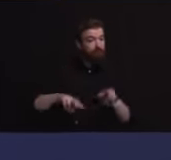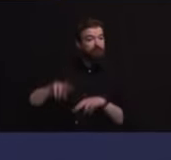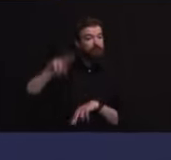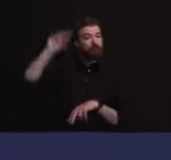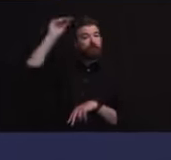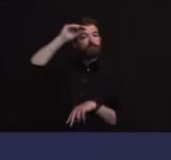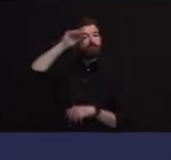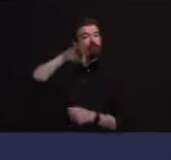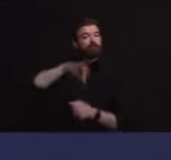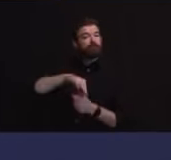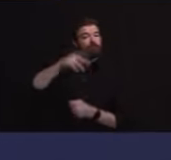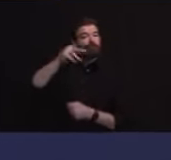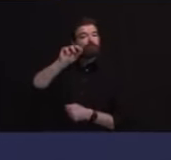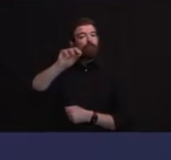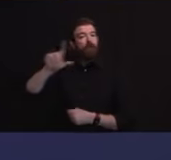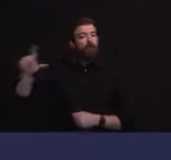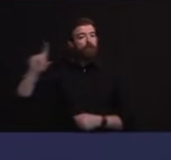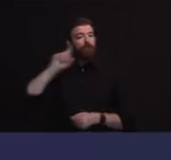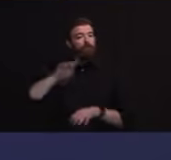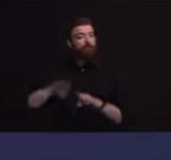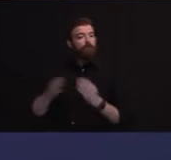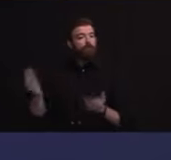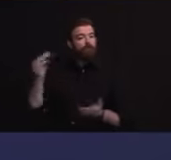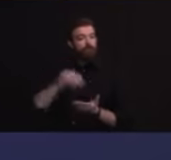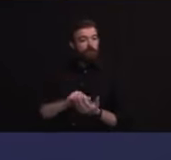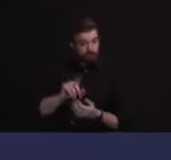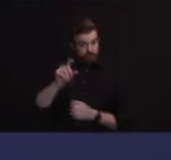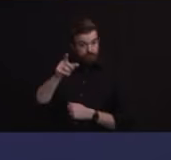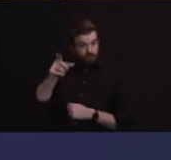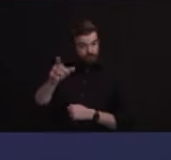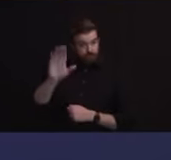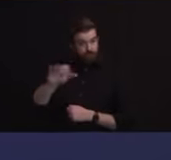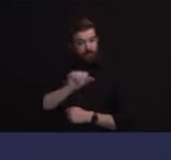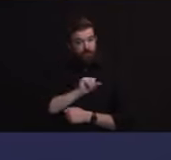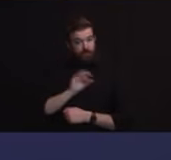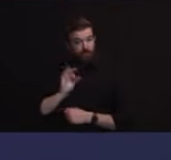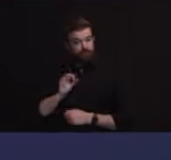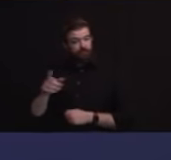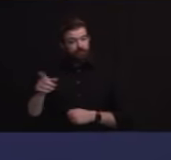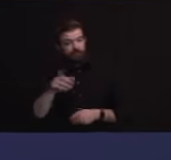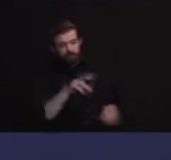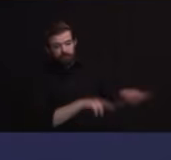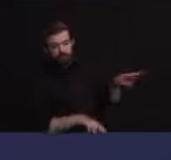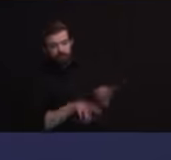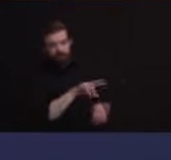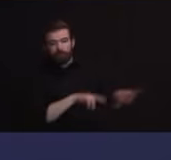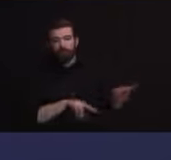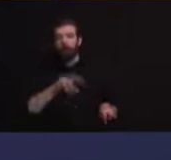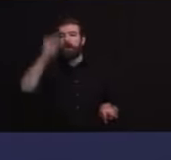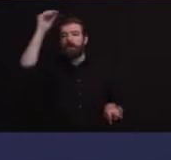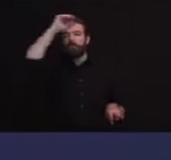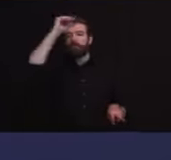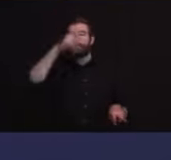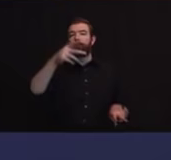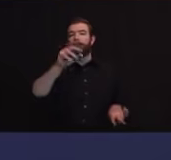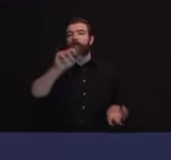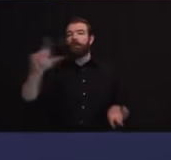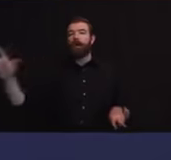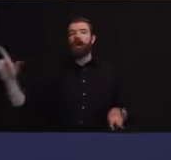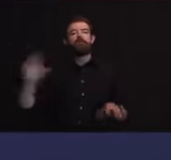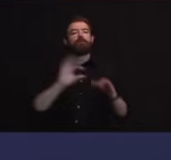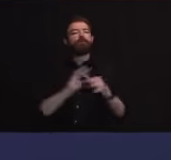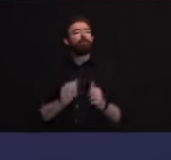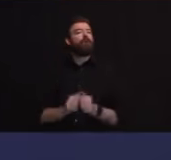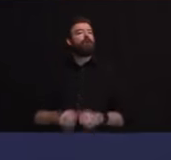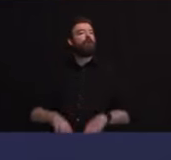well. Have you or your staff reviewed any opinion polls on reopening commissioned by your campaign,